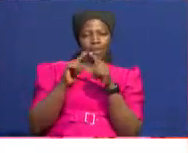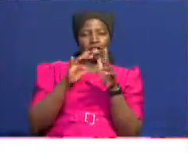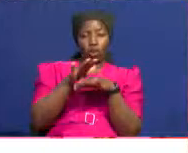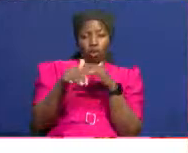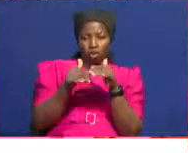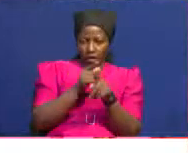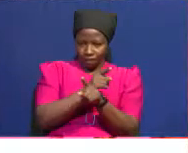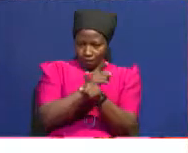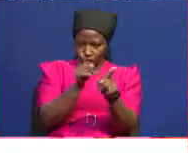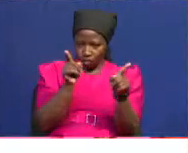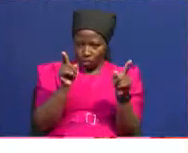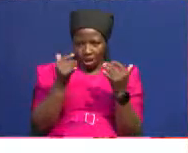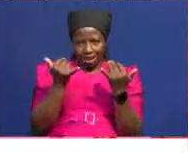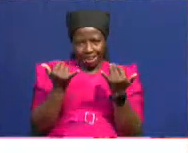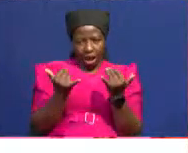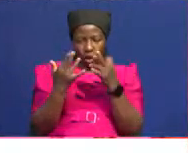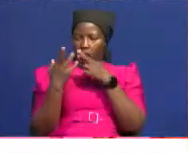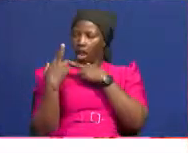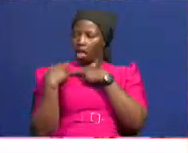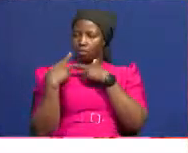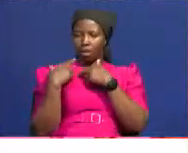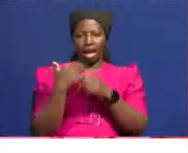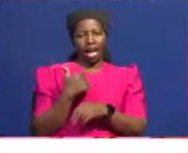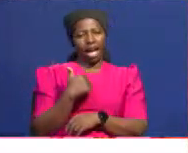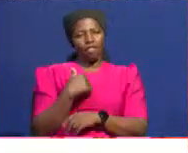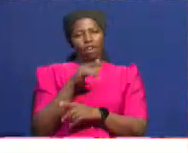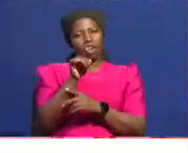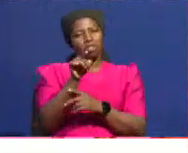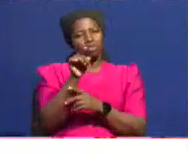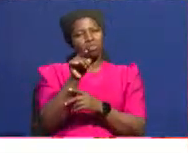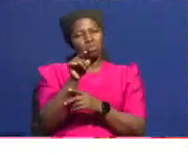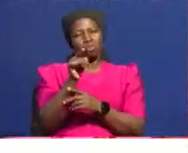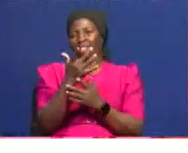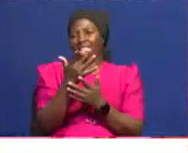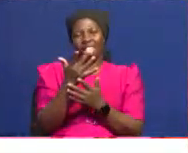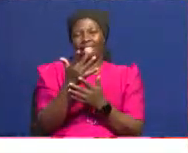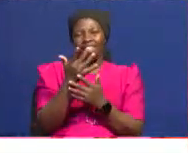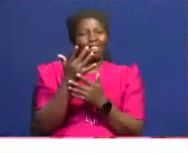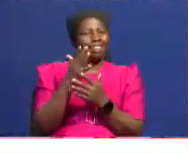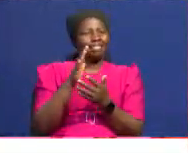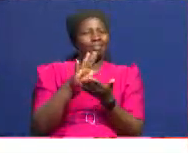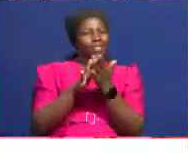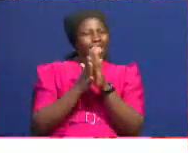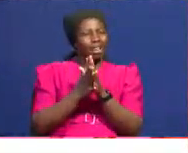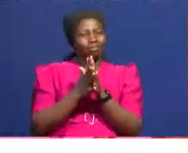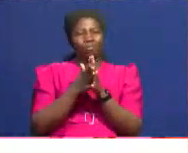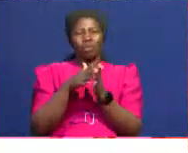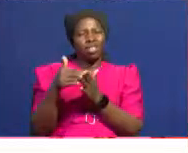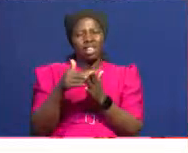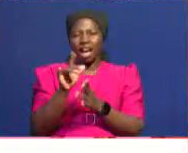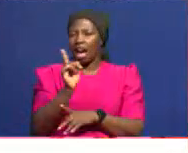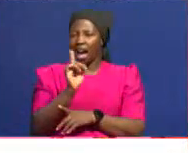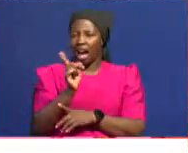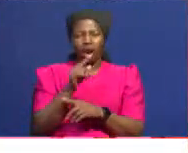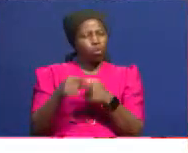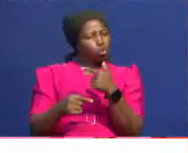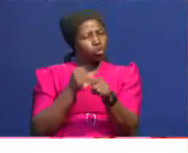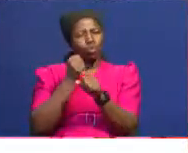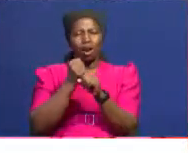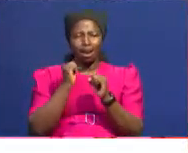you now have a responsibility. Musiangushe hiyo click, wekeni tu. And he always used to say,